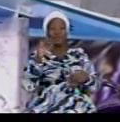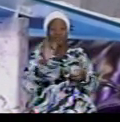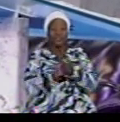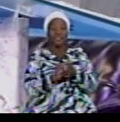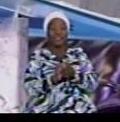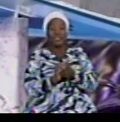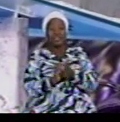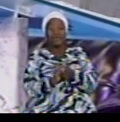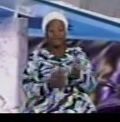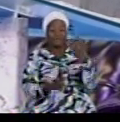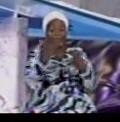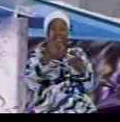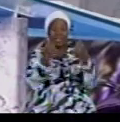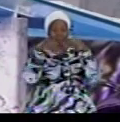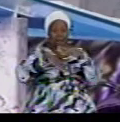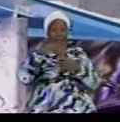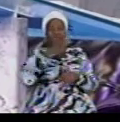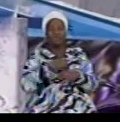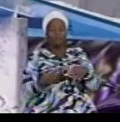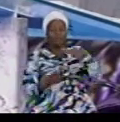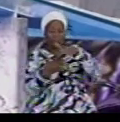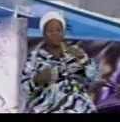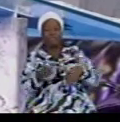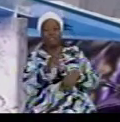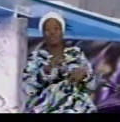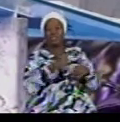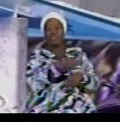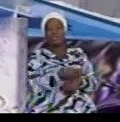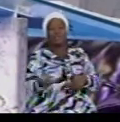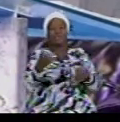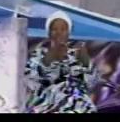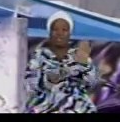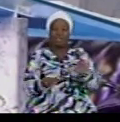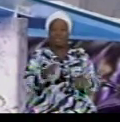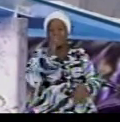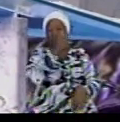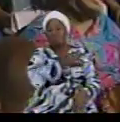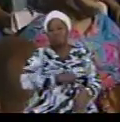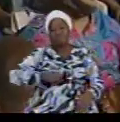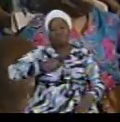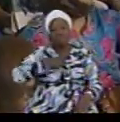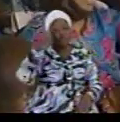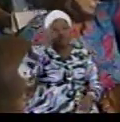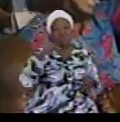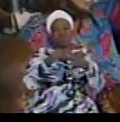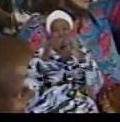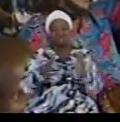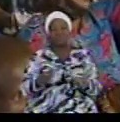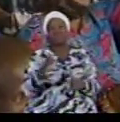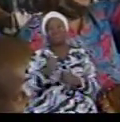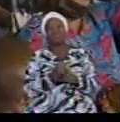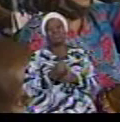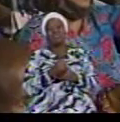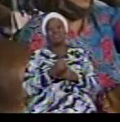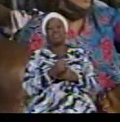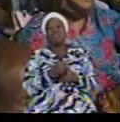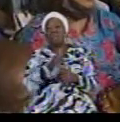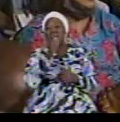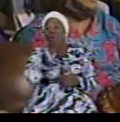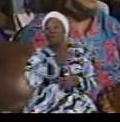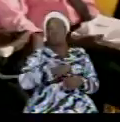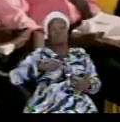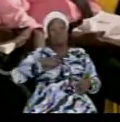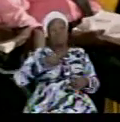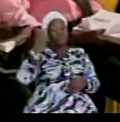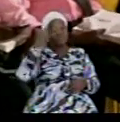out and burnt them, and they died. I'm sorry for your enemies. I'm sorry